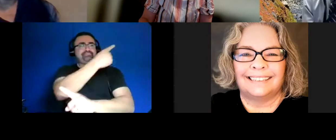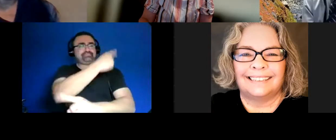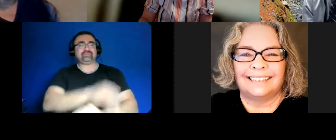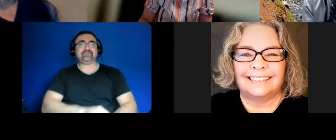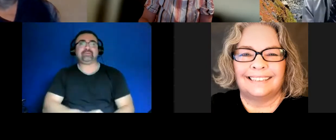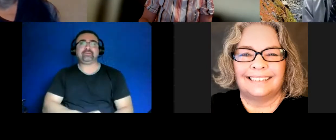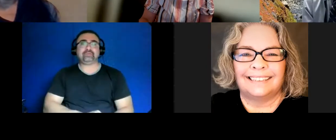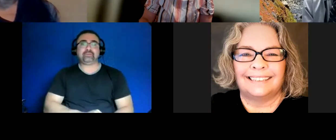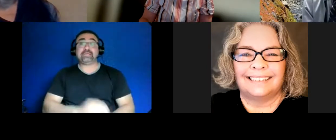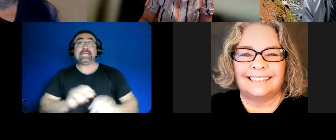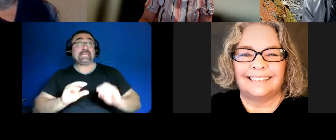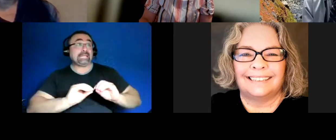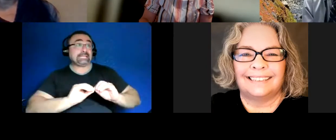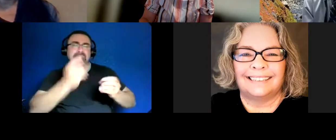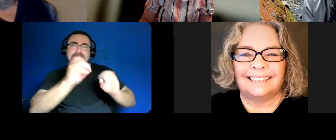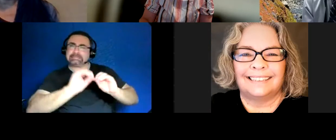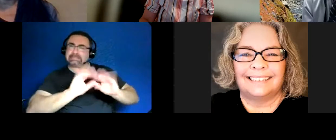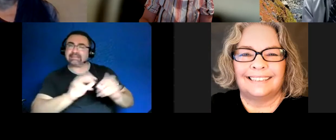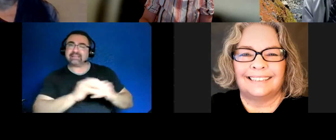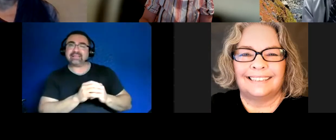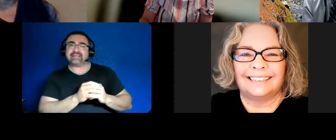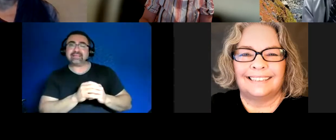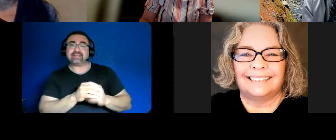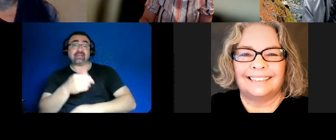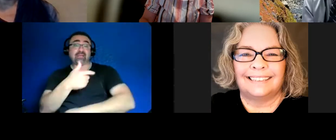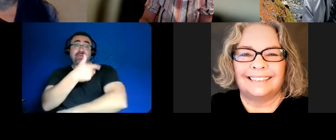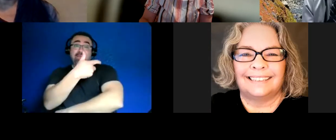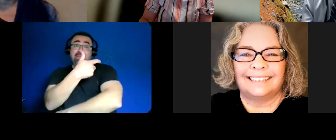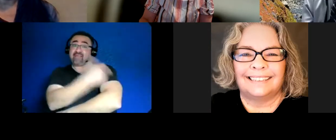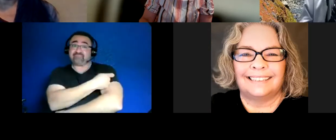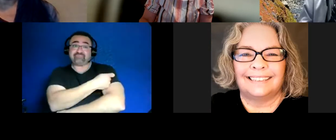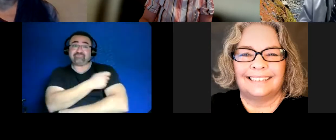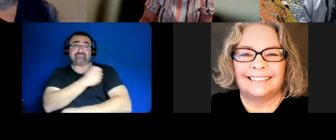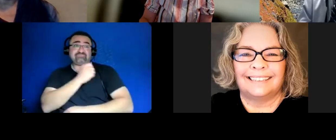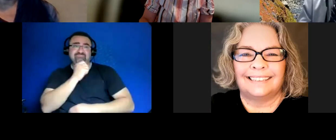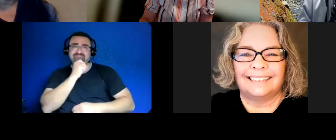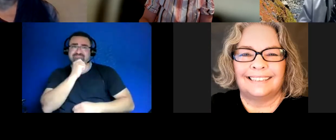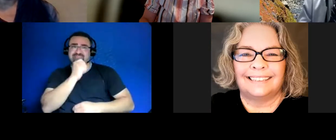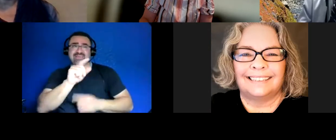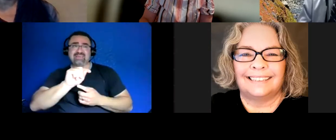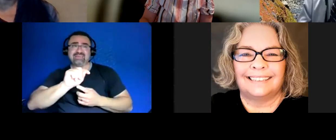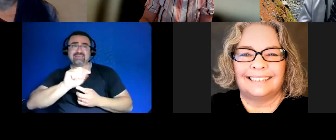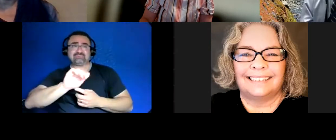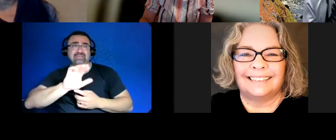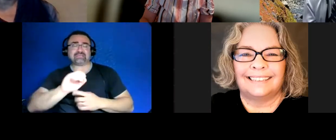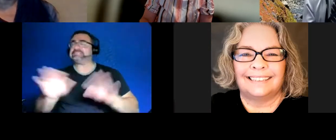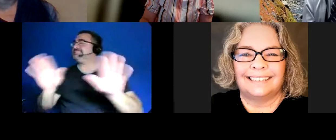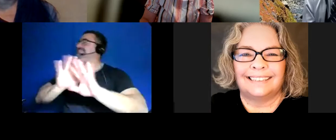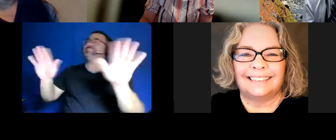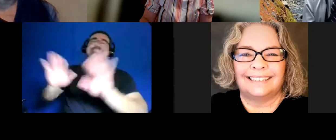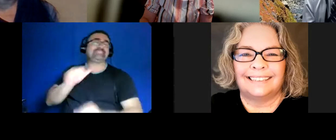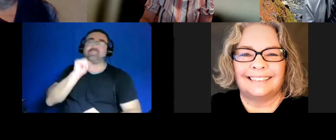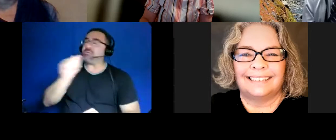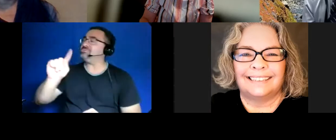But to be clear, Dr. Cohen, vaccines do not trace. Vaccines do not